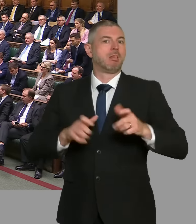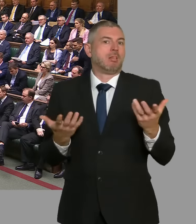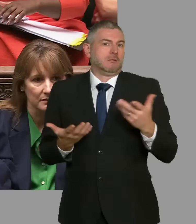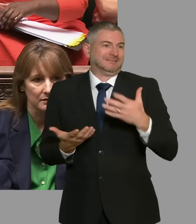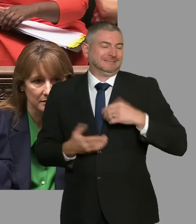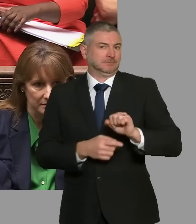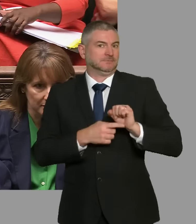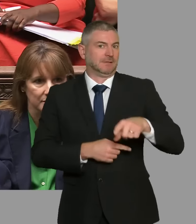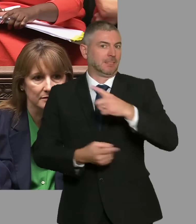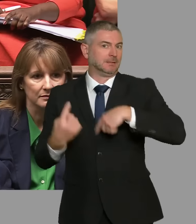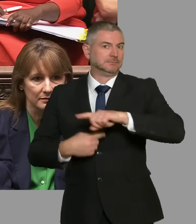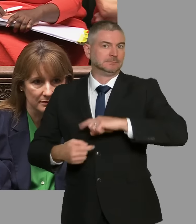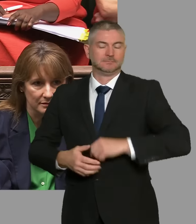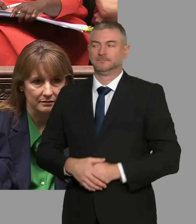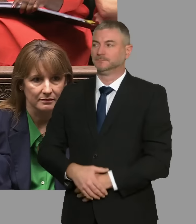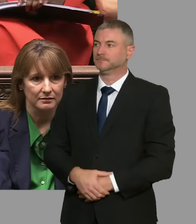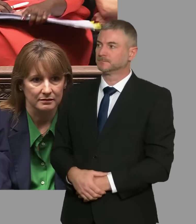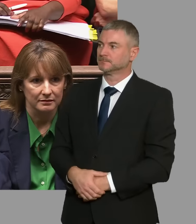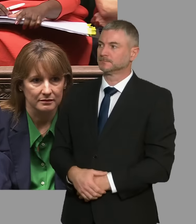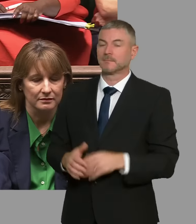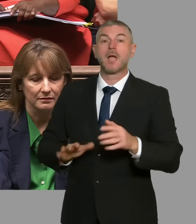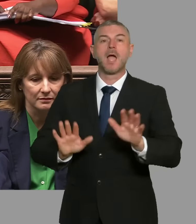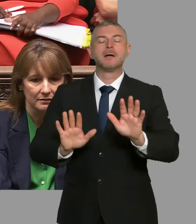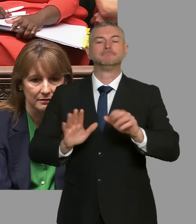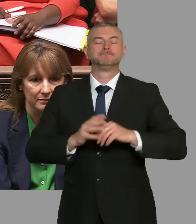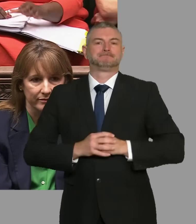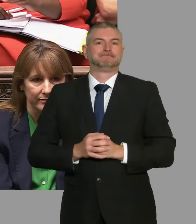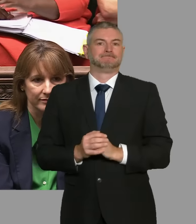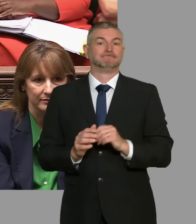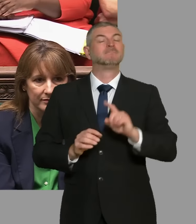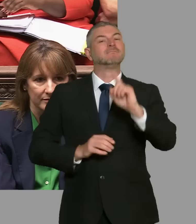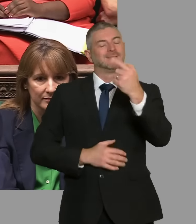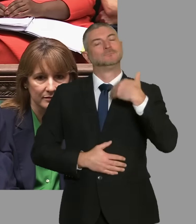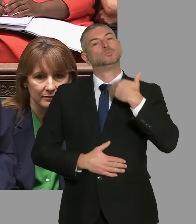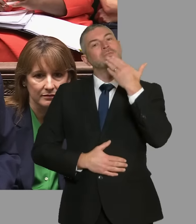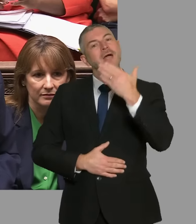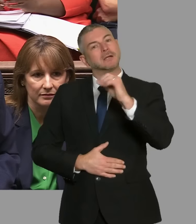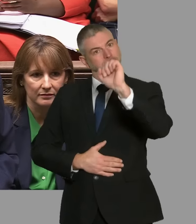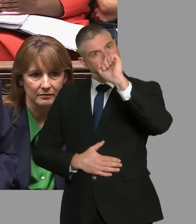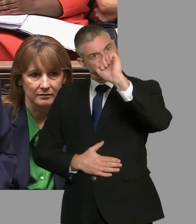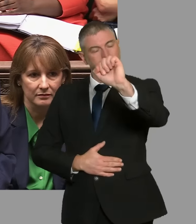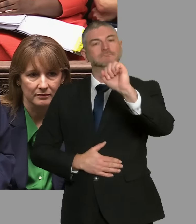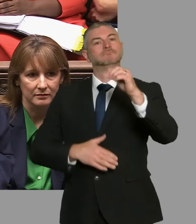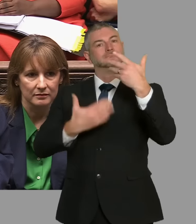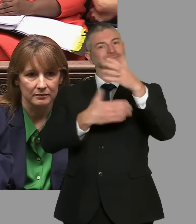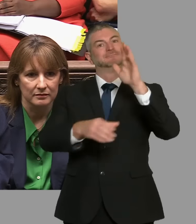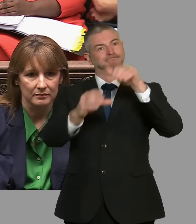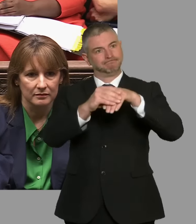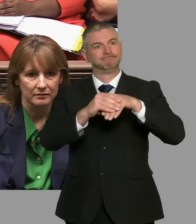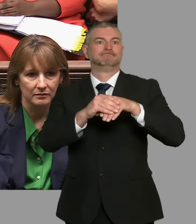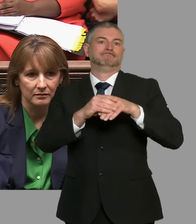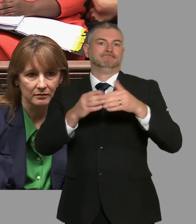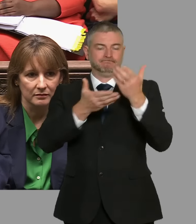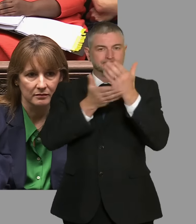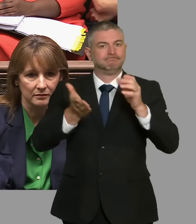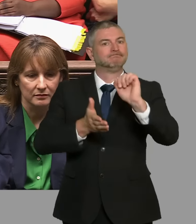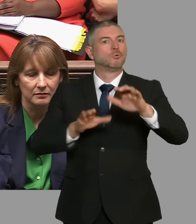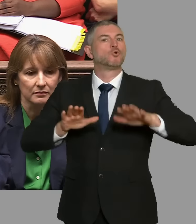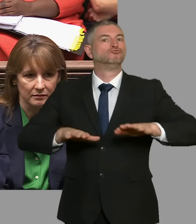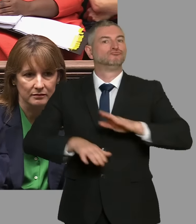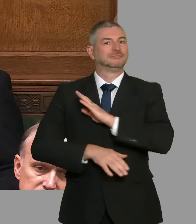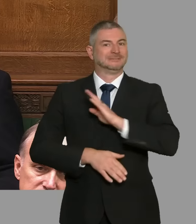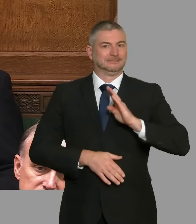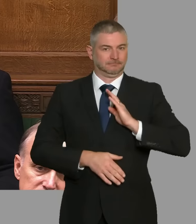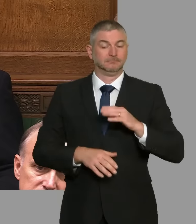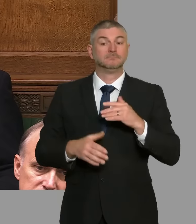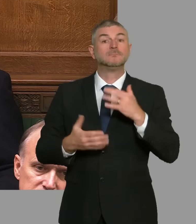I begin by thanking him for his service to our country? And when former service chiefs raise an issue, we will, of course, engage with